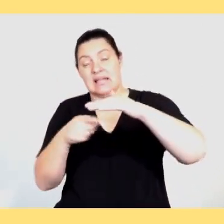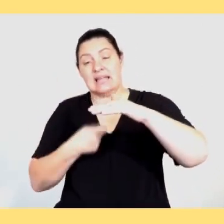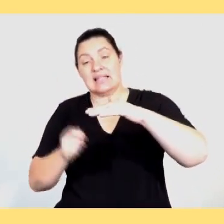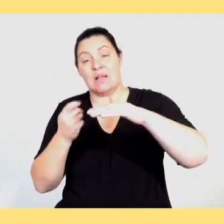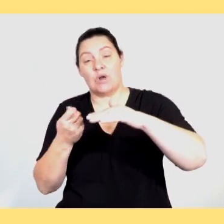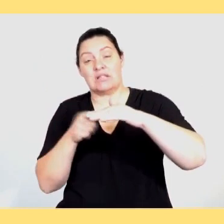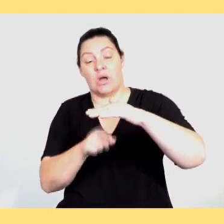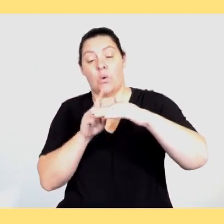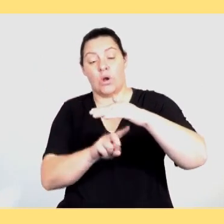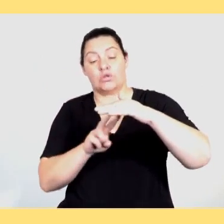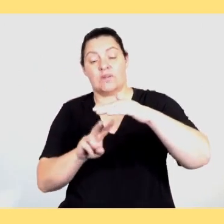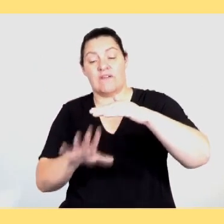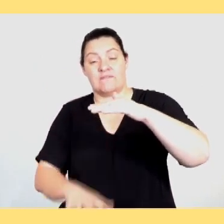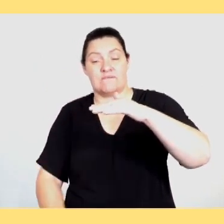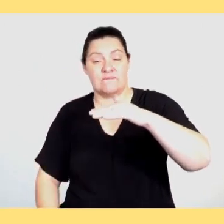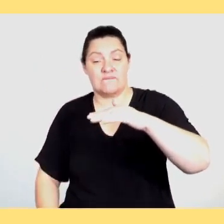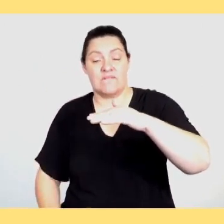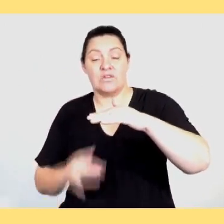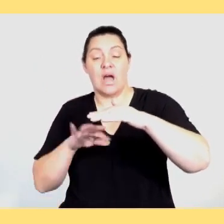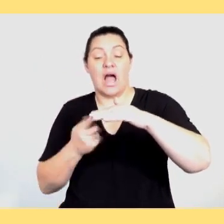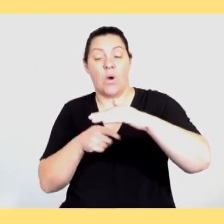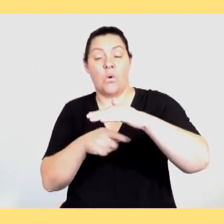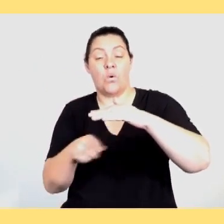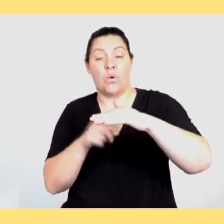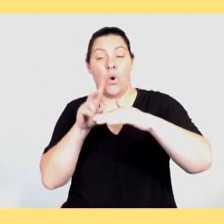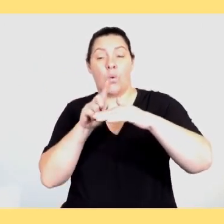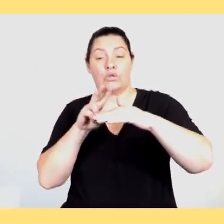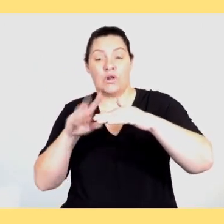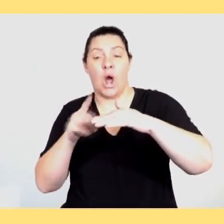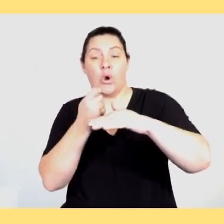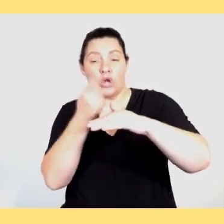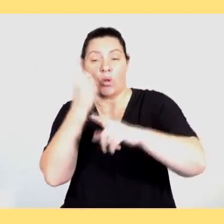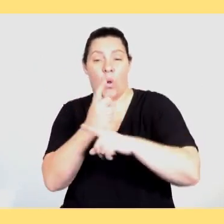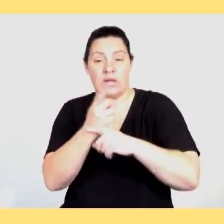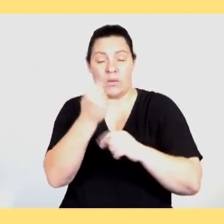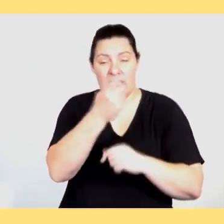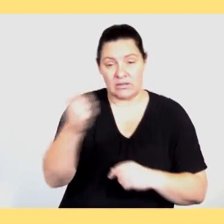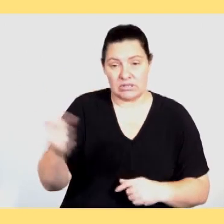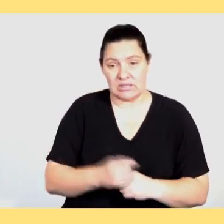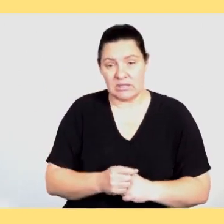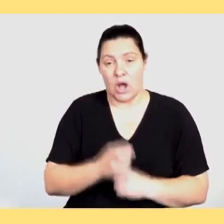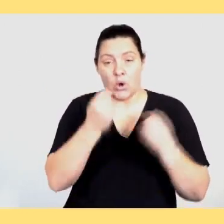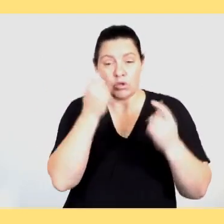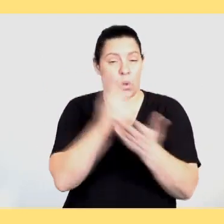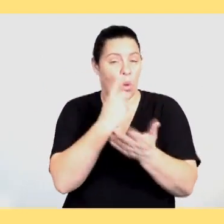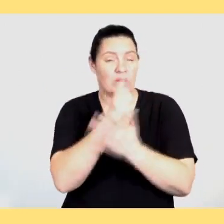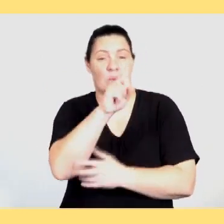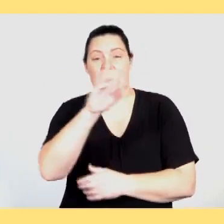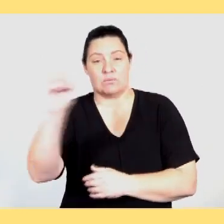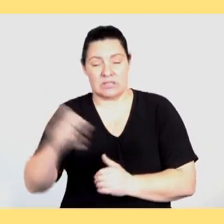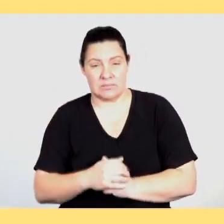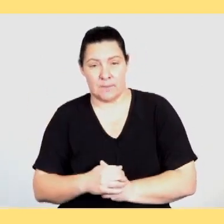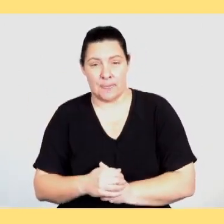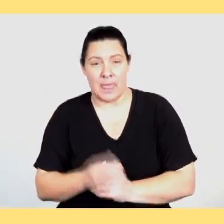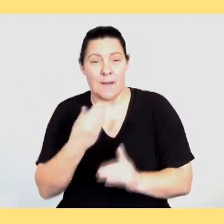price? 125, you're correct. How do we get the 125? Cost is always 100. Cost is always 100. Markup